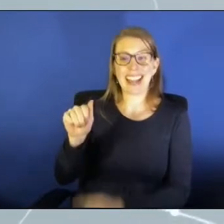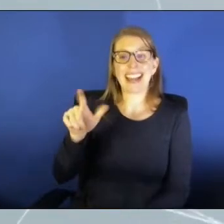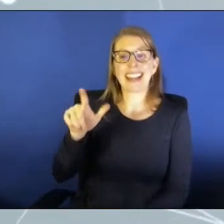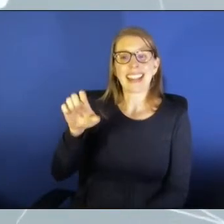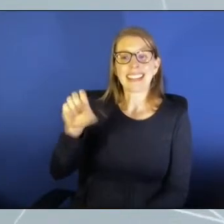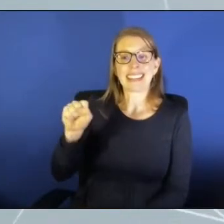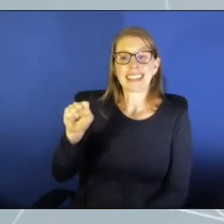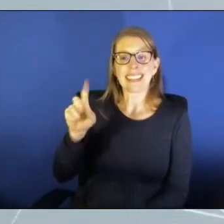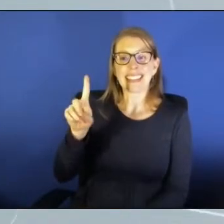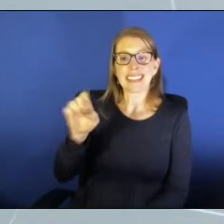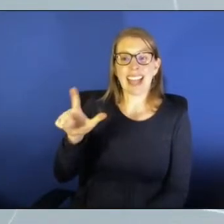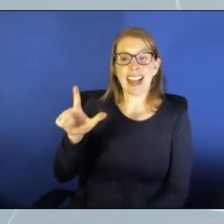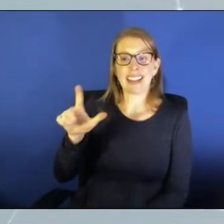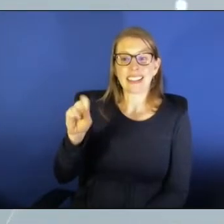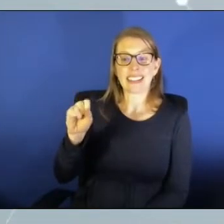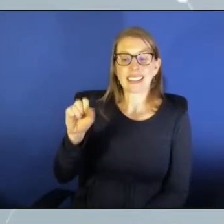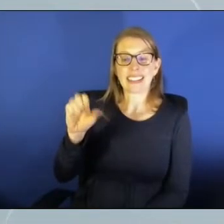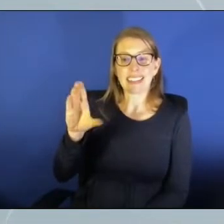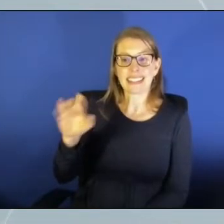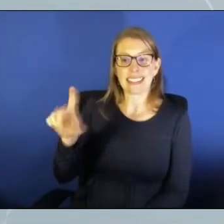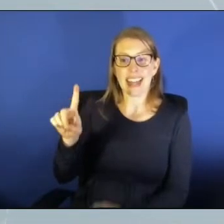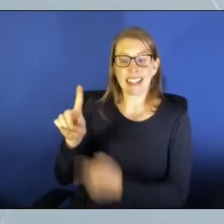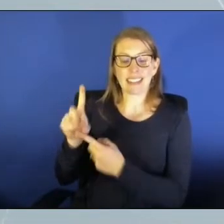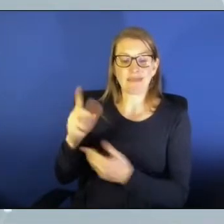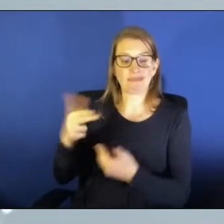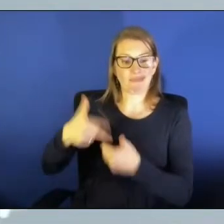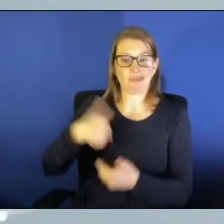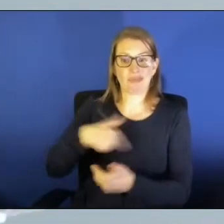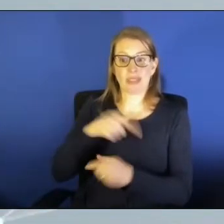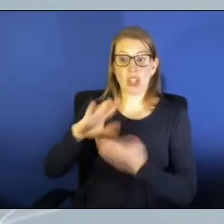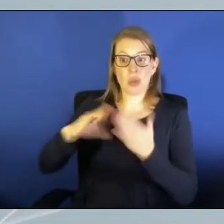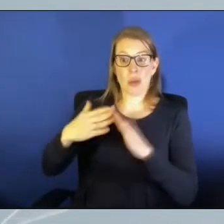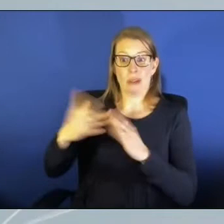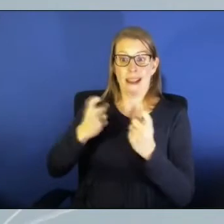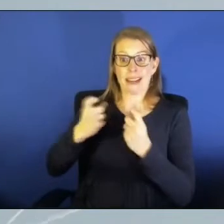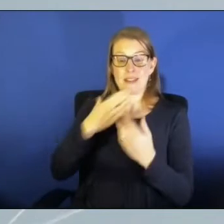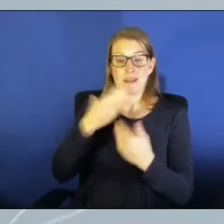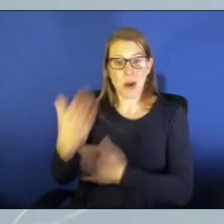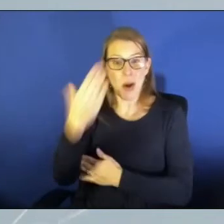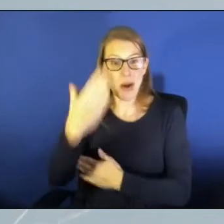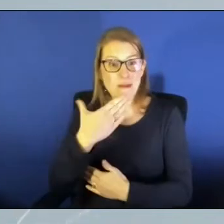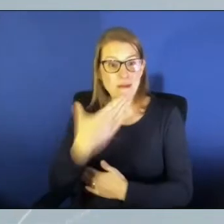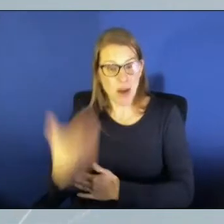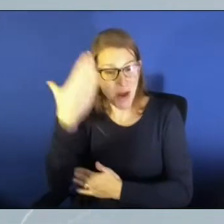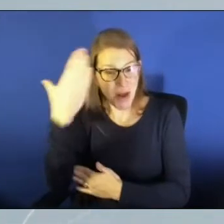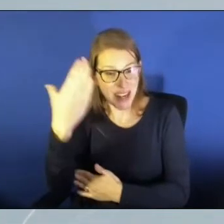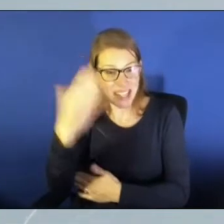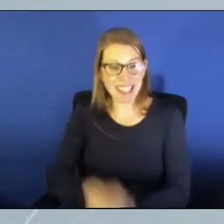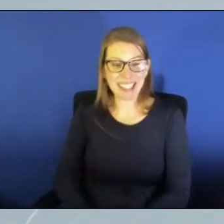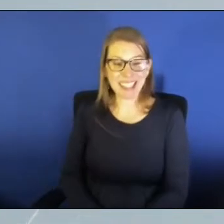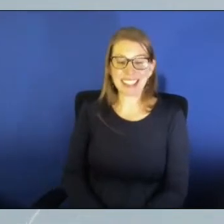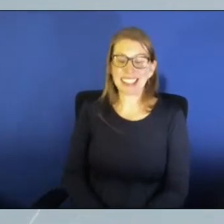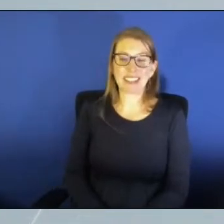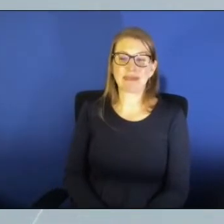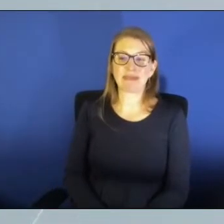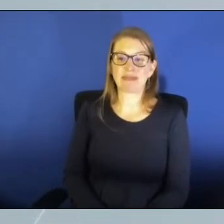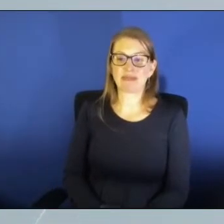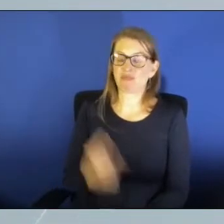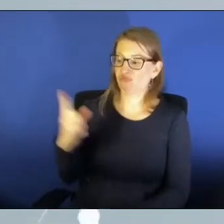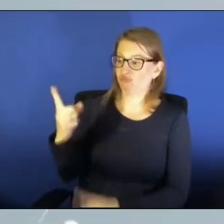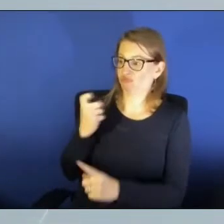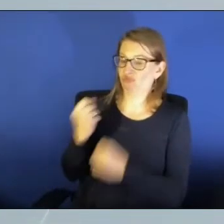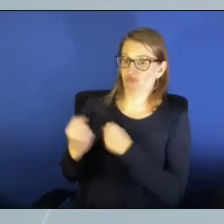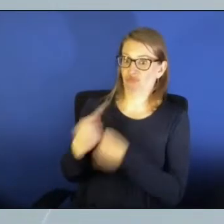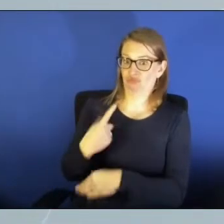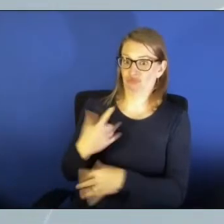questions that the community is asking. Good morning, Alexis. Good morning. One of the big questions that we always get from our viewers, and we all have